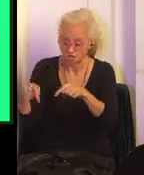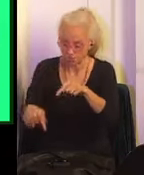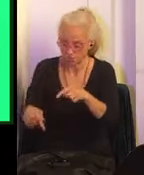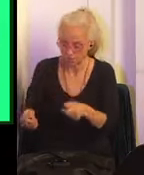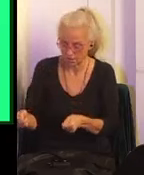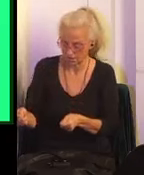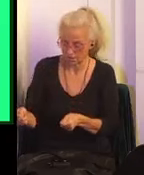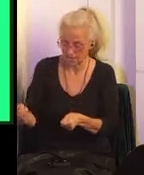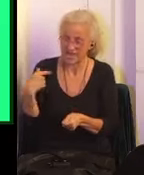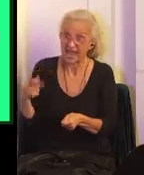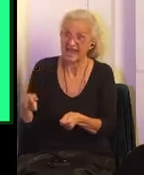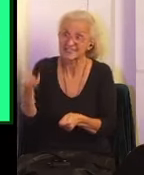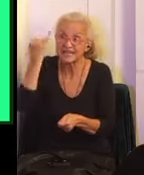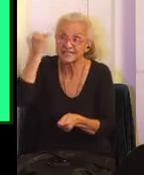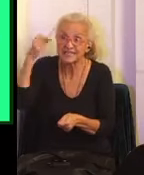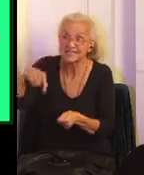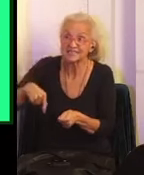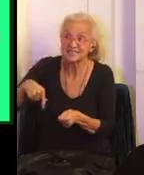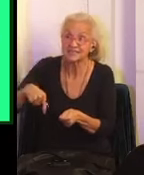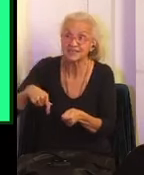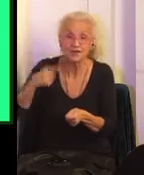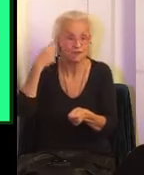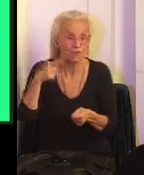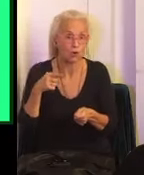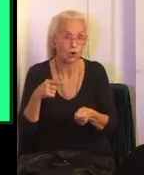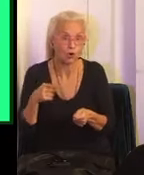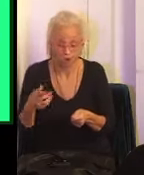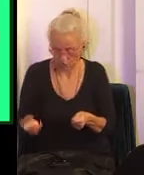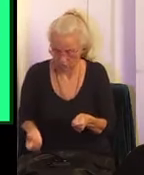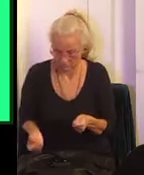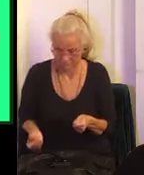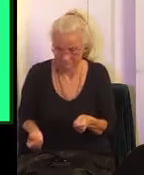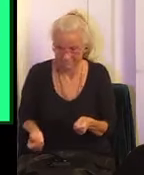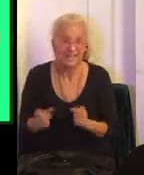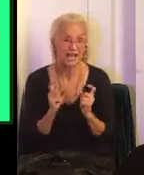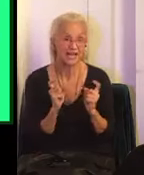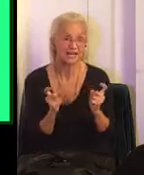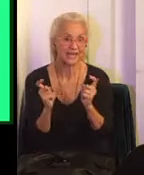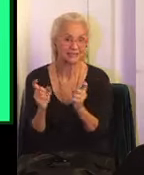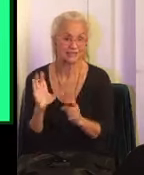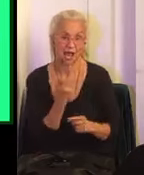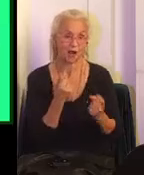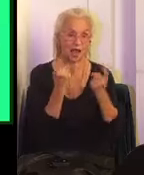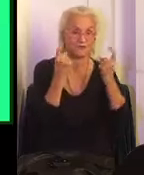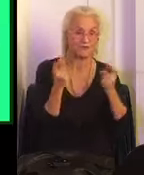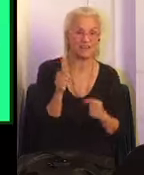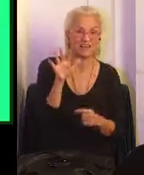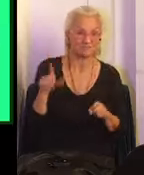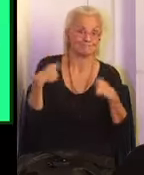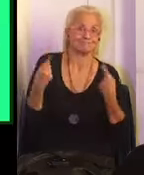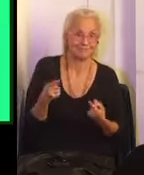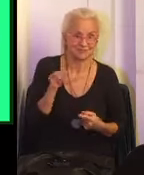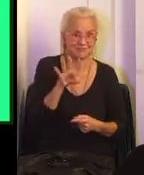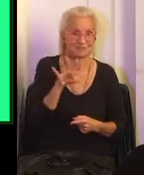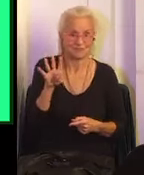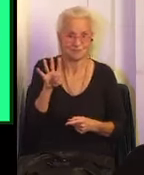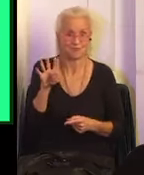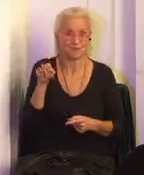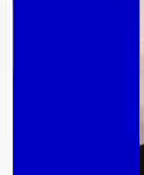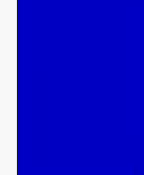some ideas for giving gifts. Our anniversary, our 54th anniversary is coming